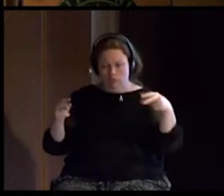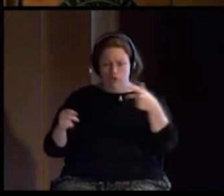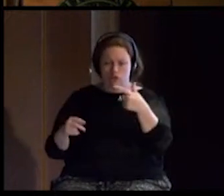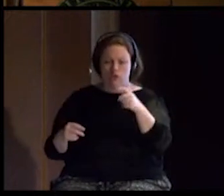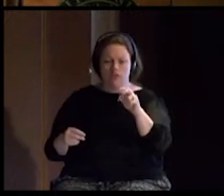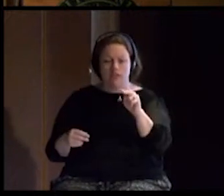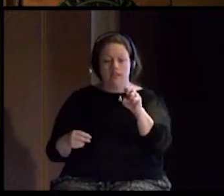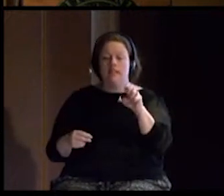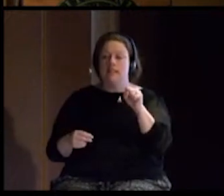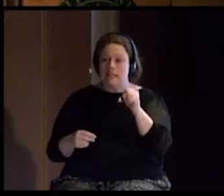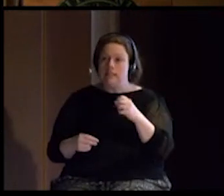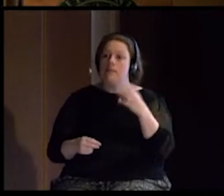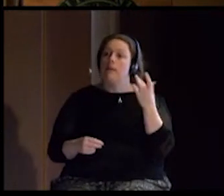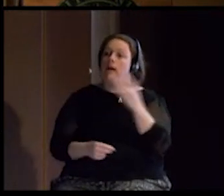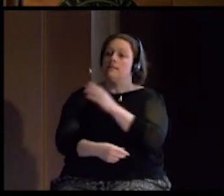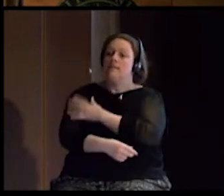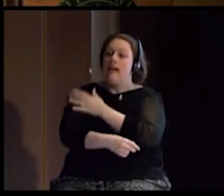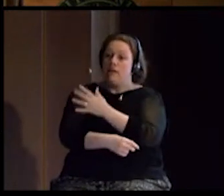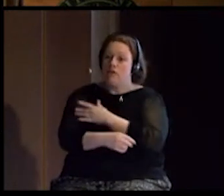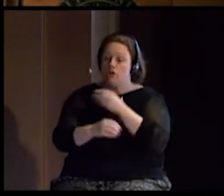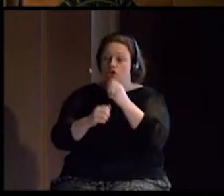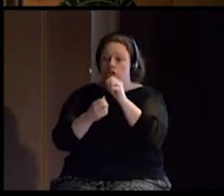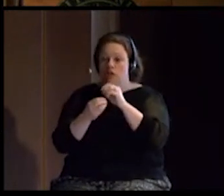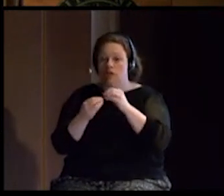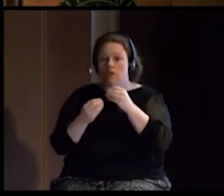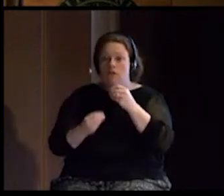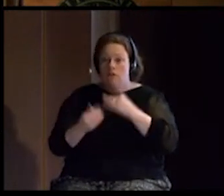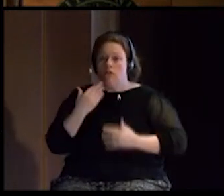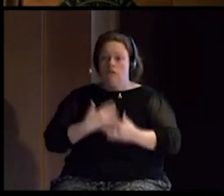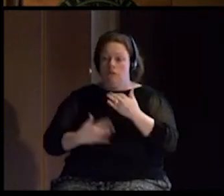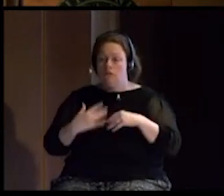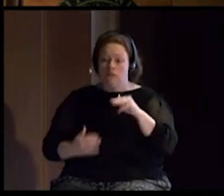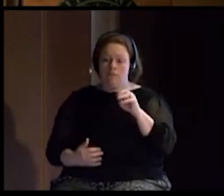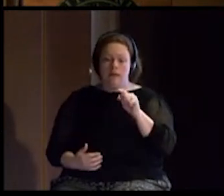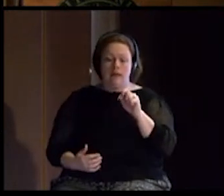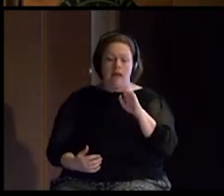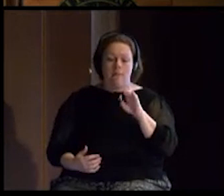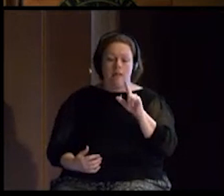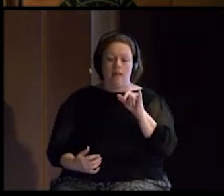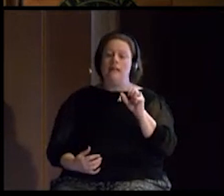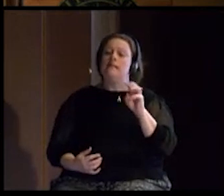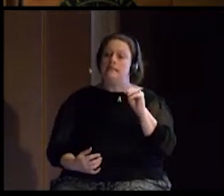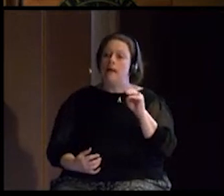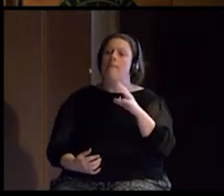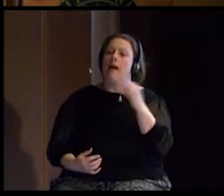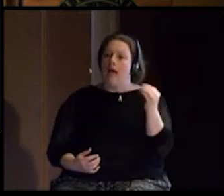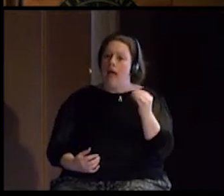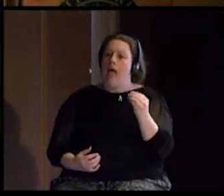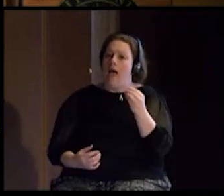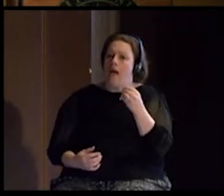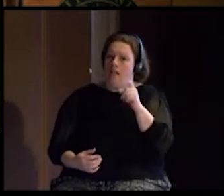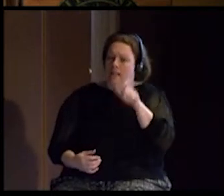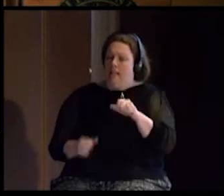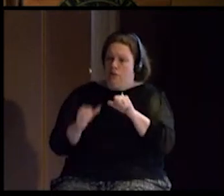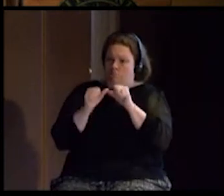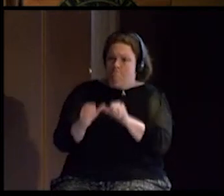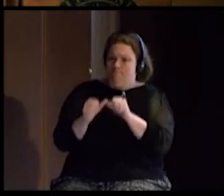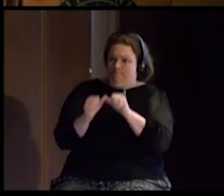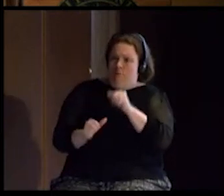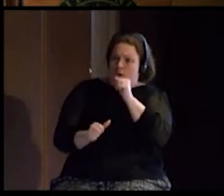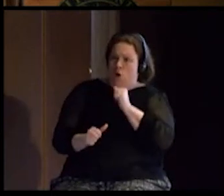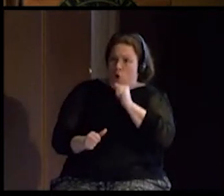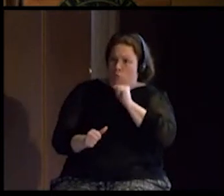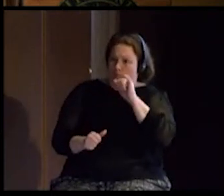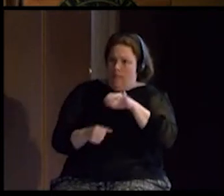energy metabolism and immune response, as we may expect, so like the genes that are needed to cope with that stress. And the data that we collected in the